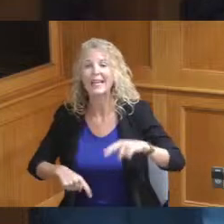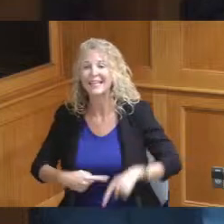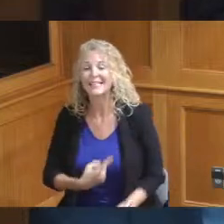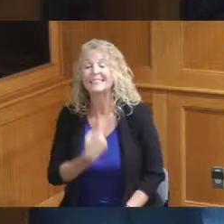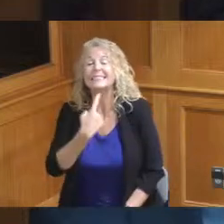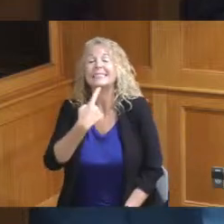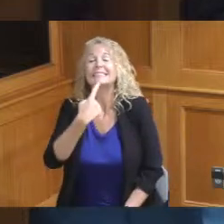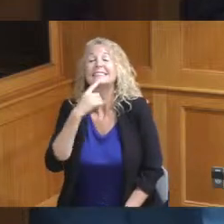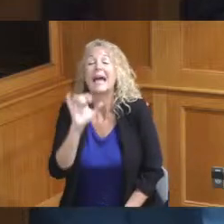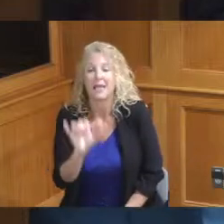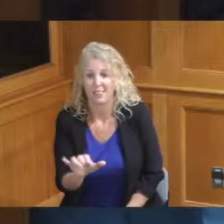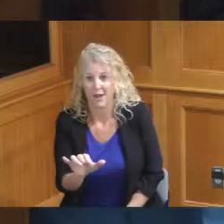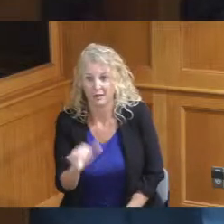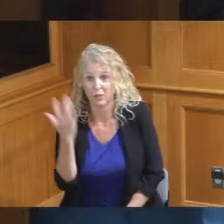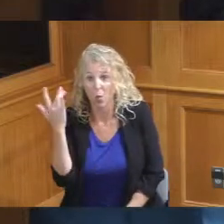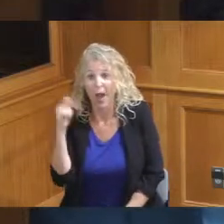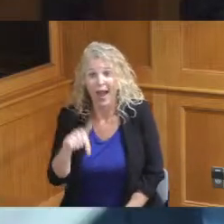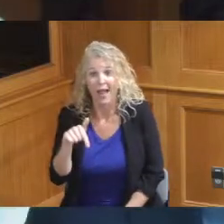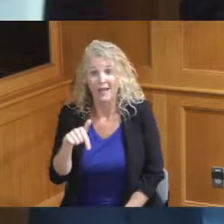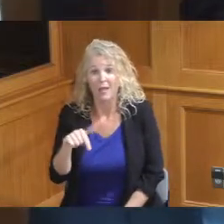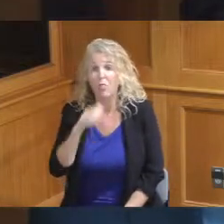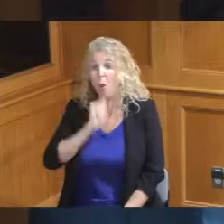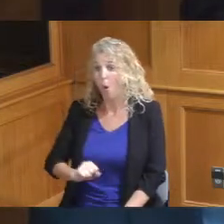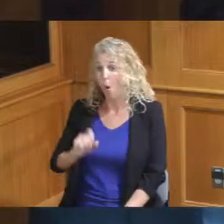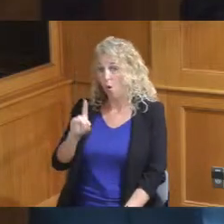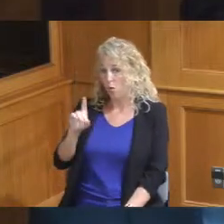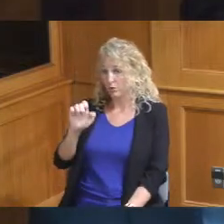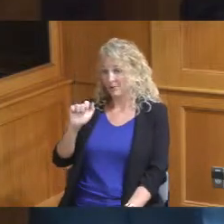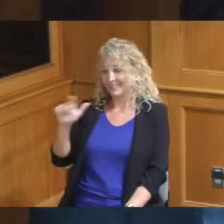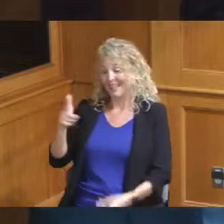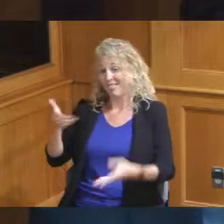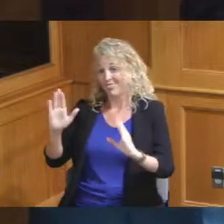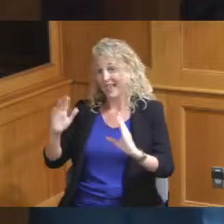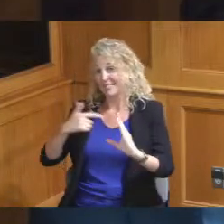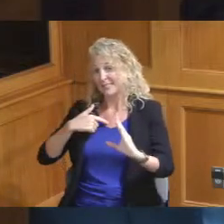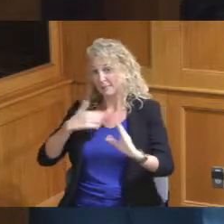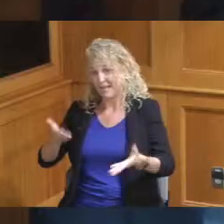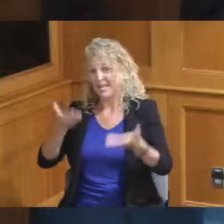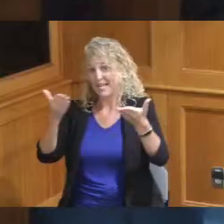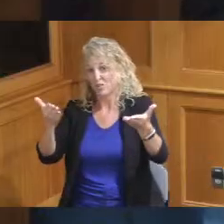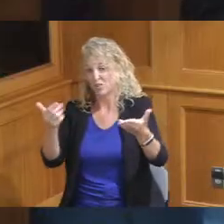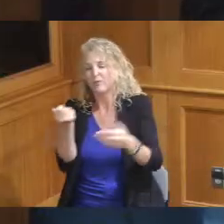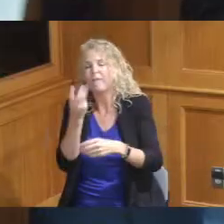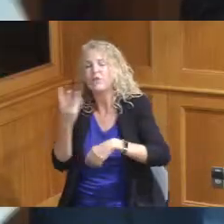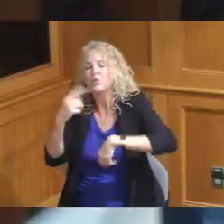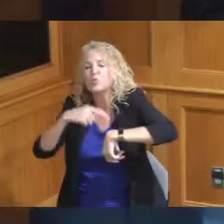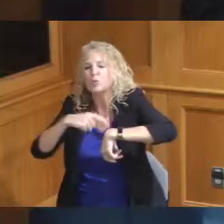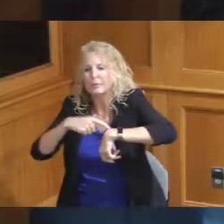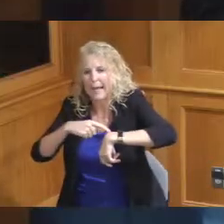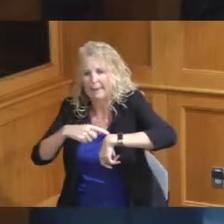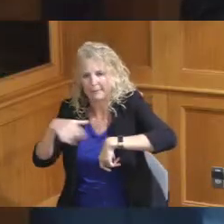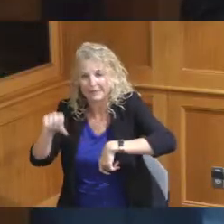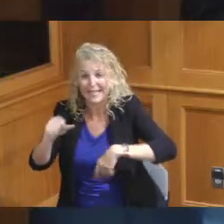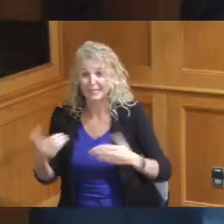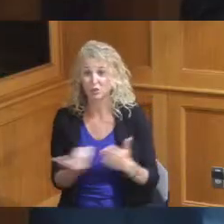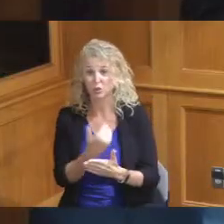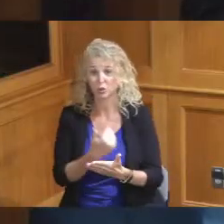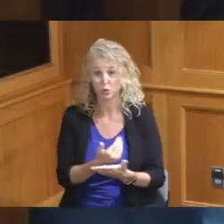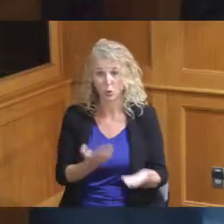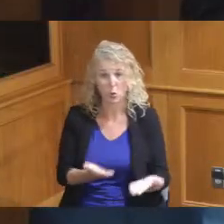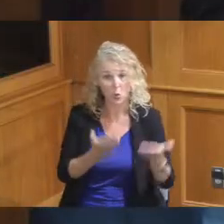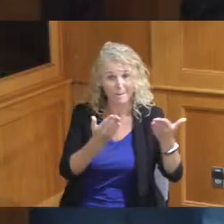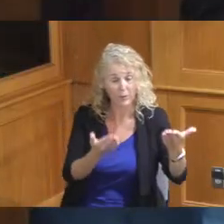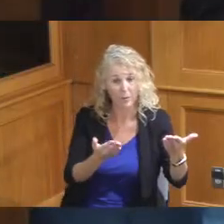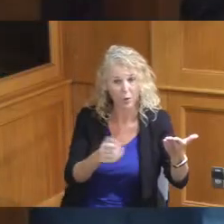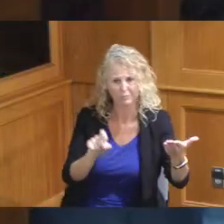it because this deal, the old deal allows me to introduce it, and we've done a couple 30%. The new proposal that's supposed